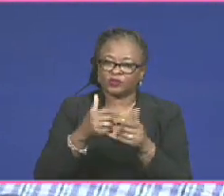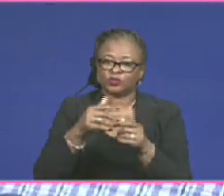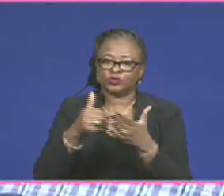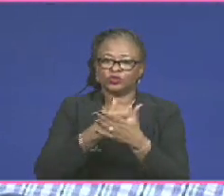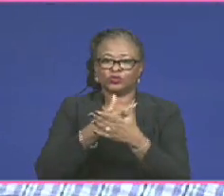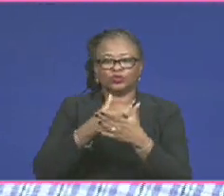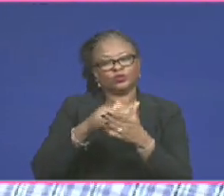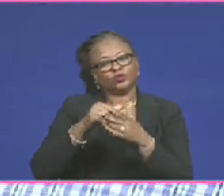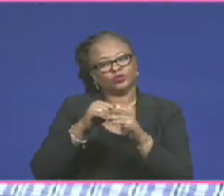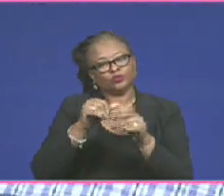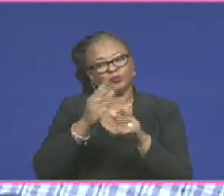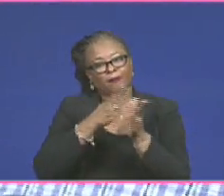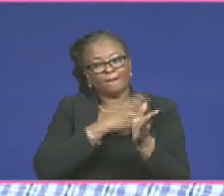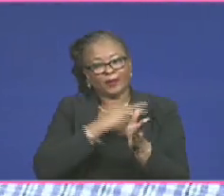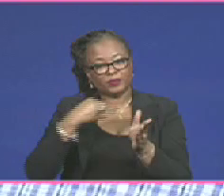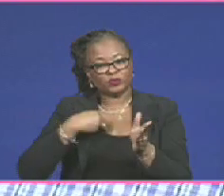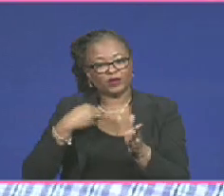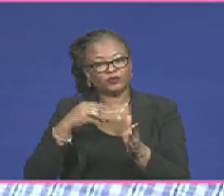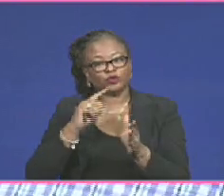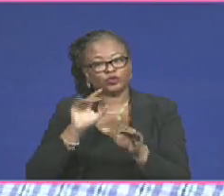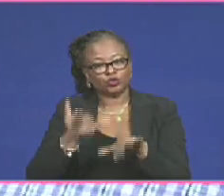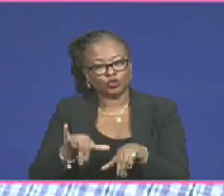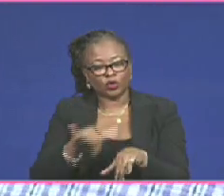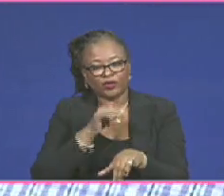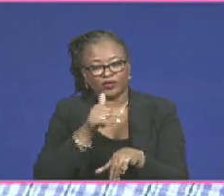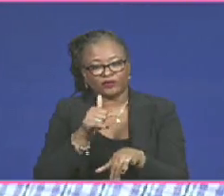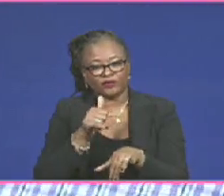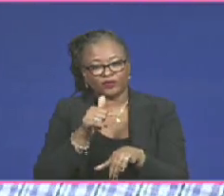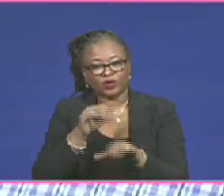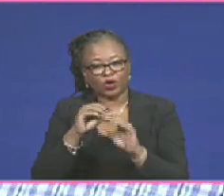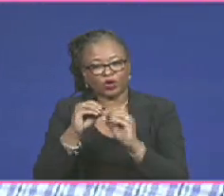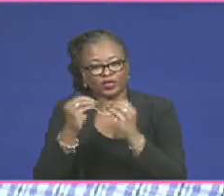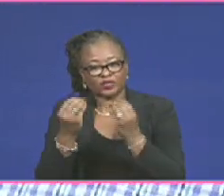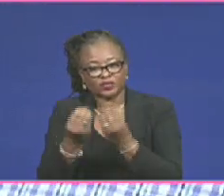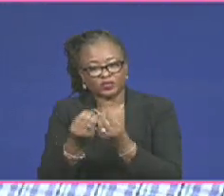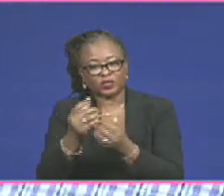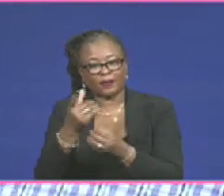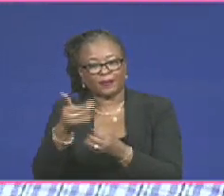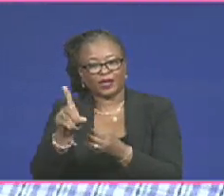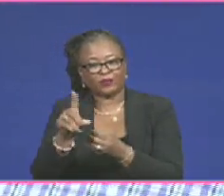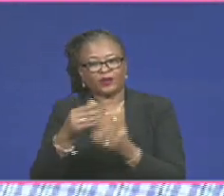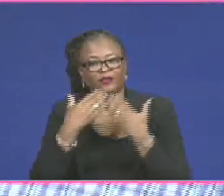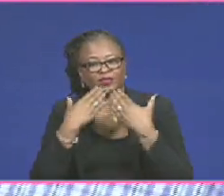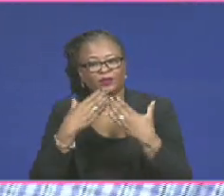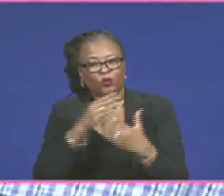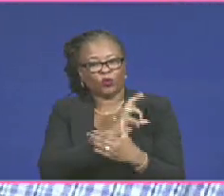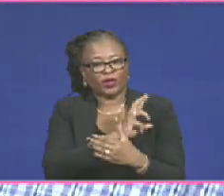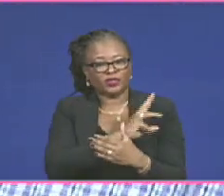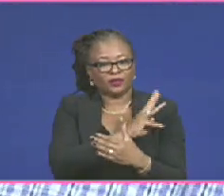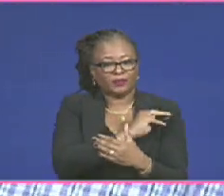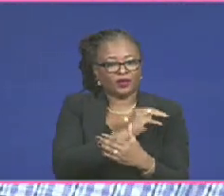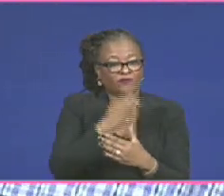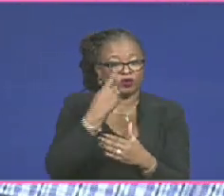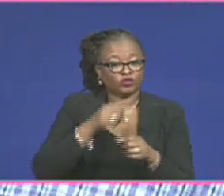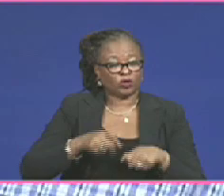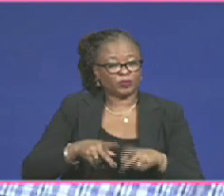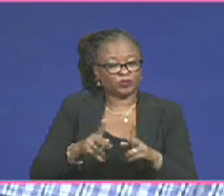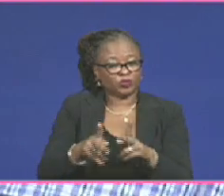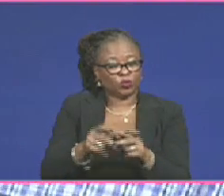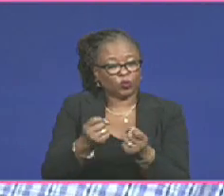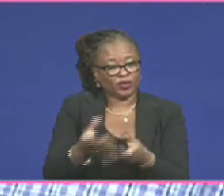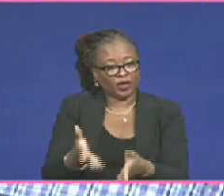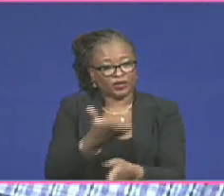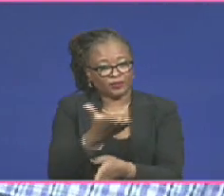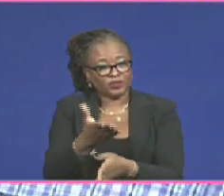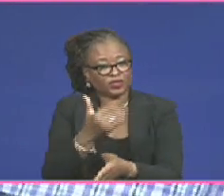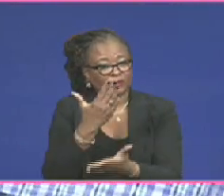will have to address to ensure harmony within our organization. But I want to thank my mentor, Wellington Miller, for this opportunity. Without him, this would not